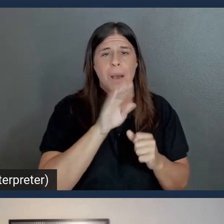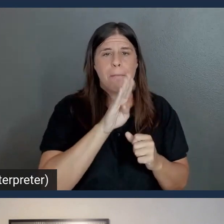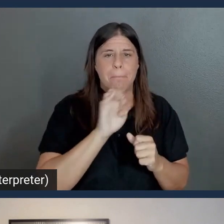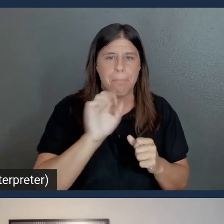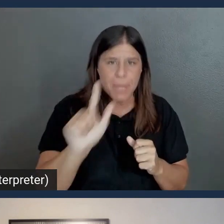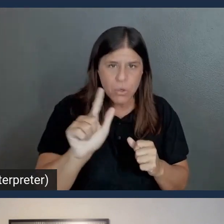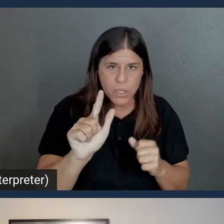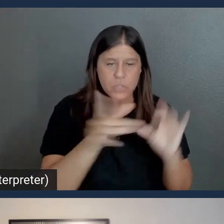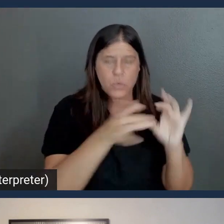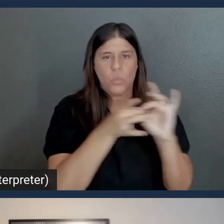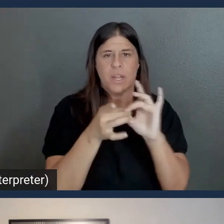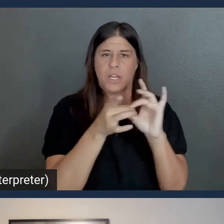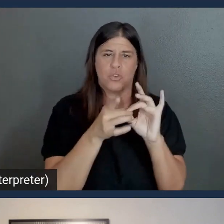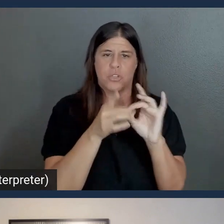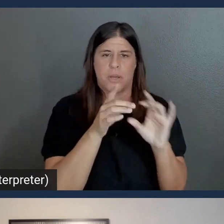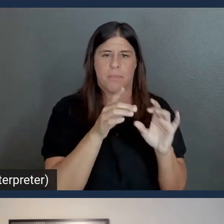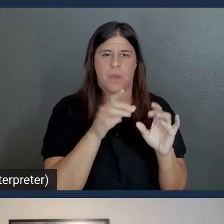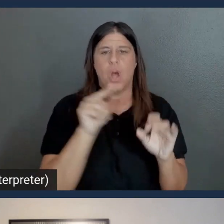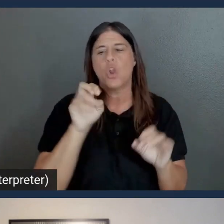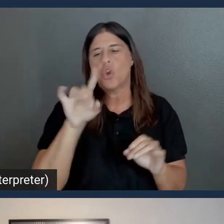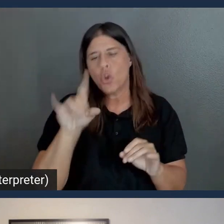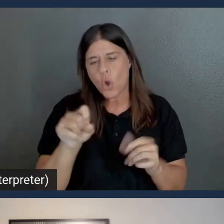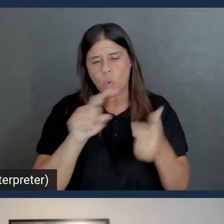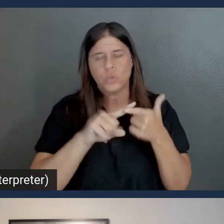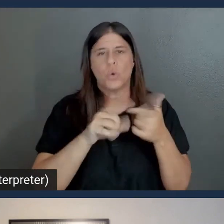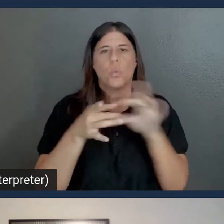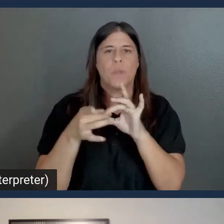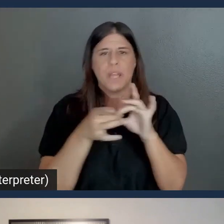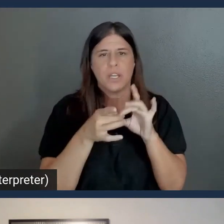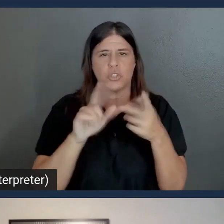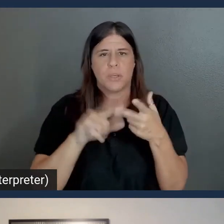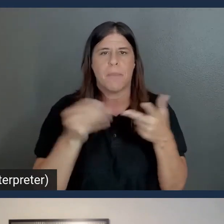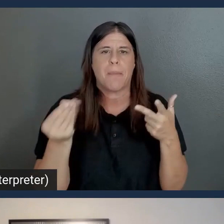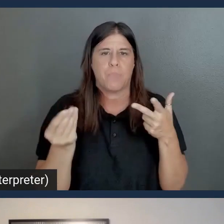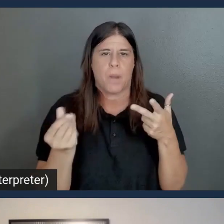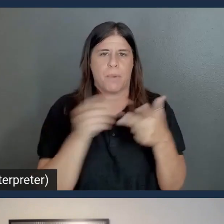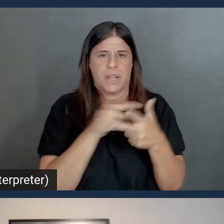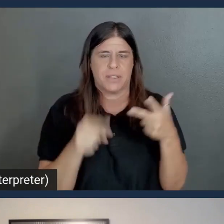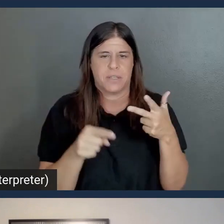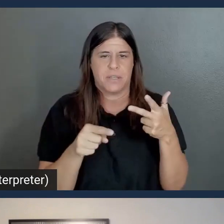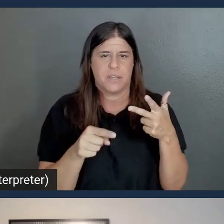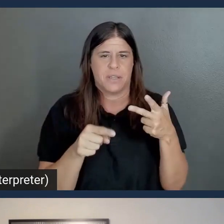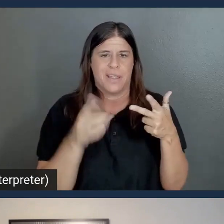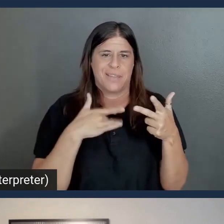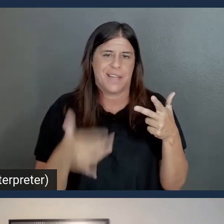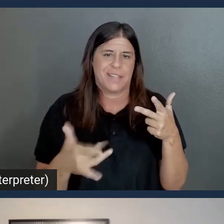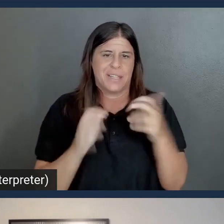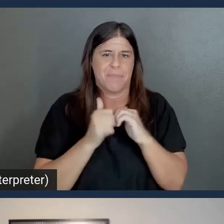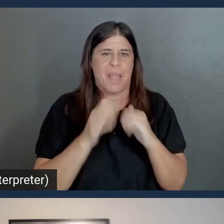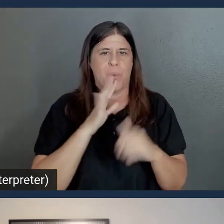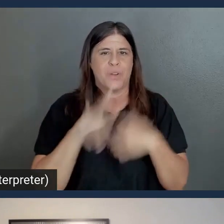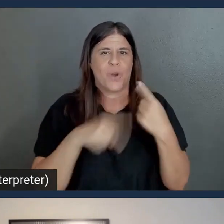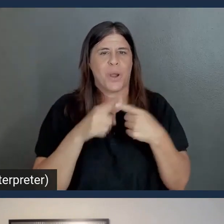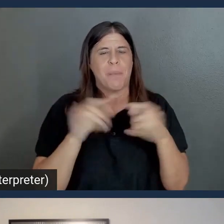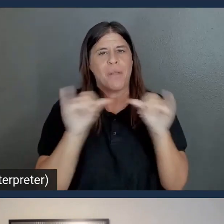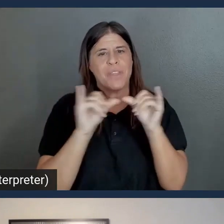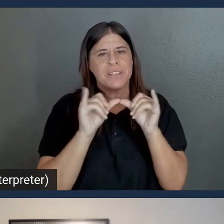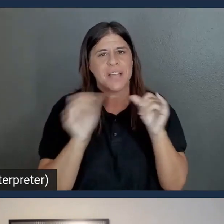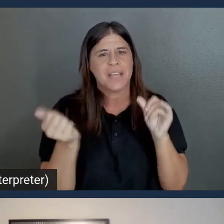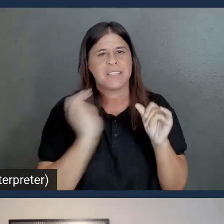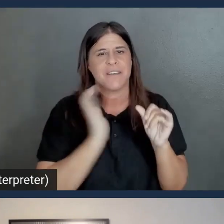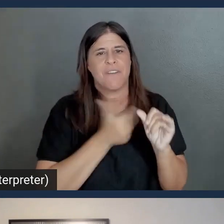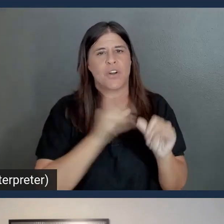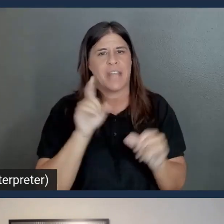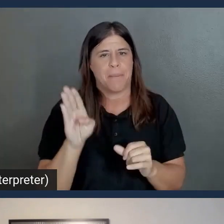these sorts of things of nodes, relationships, and properties. You know, they're kind of all that's usually the way we talk about the size of our